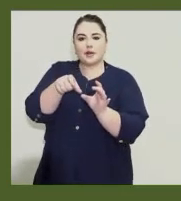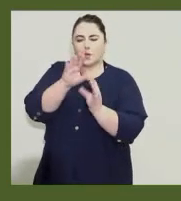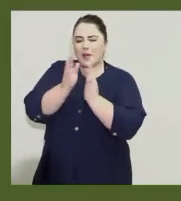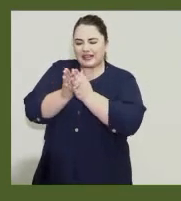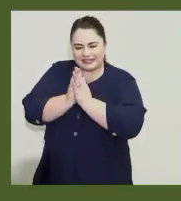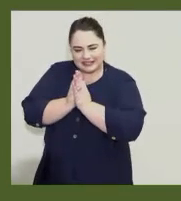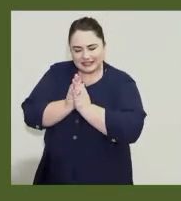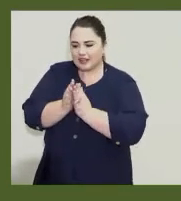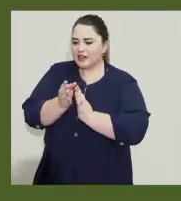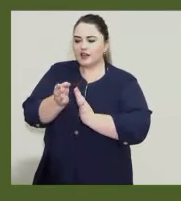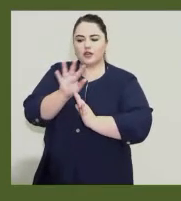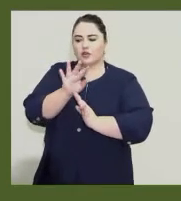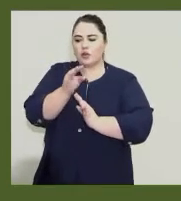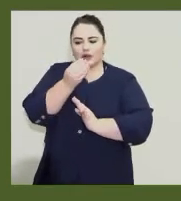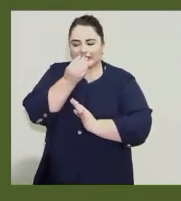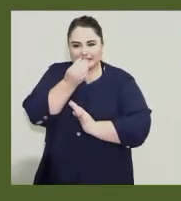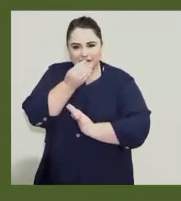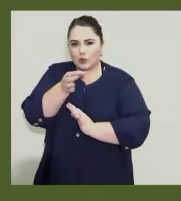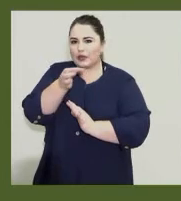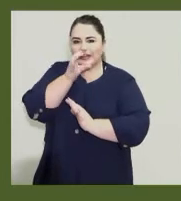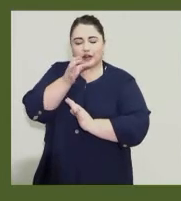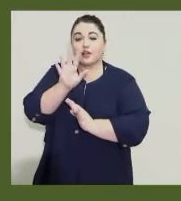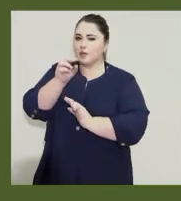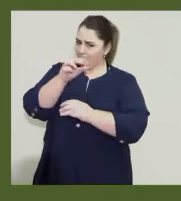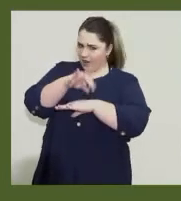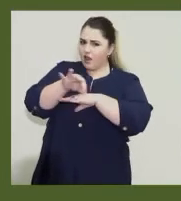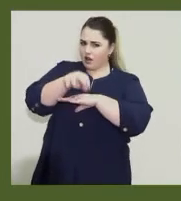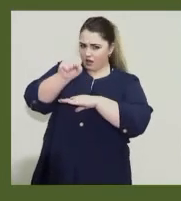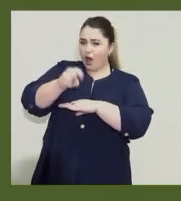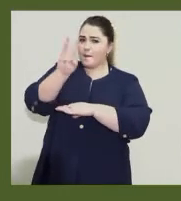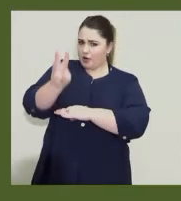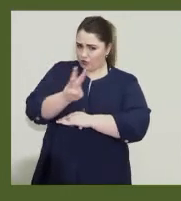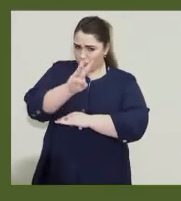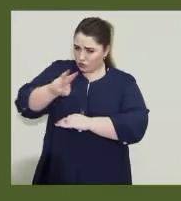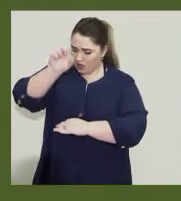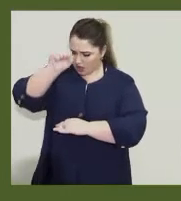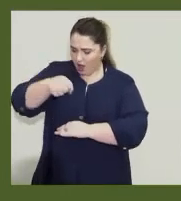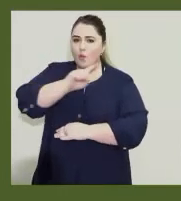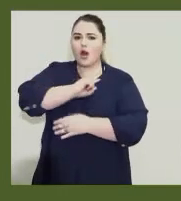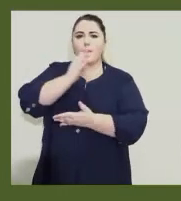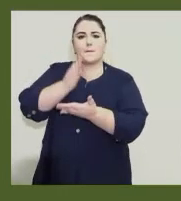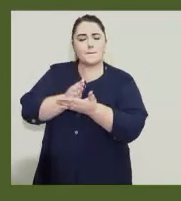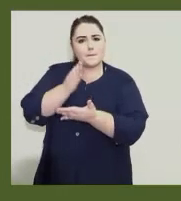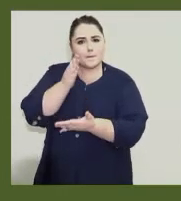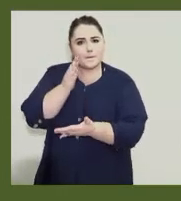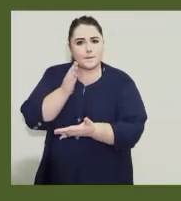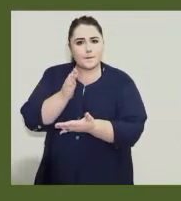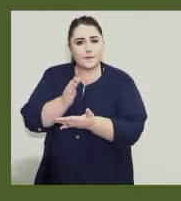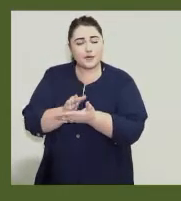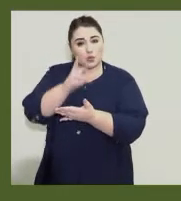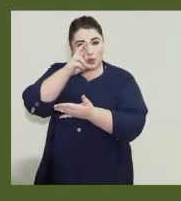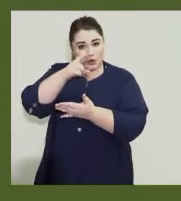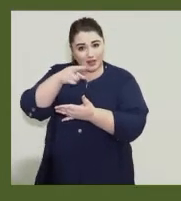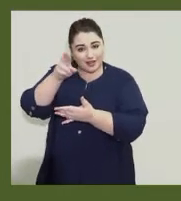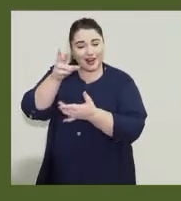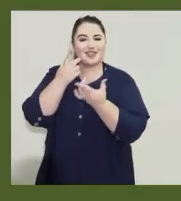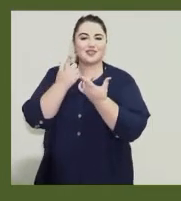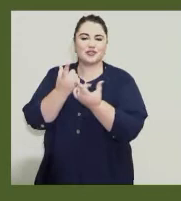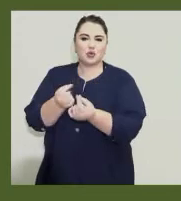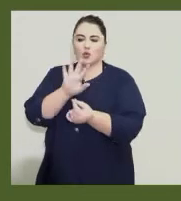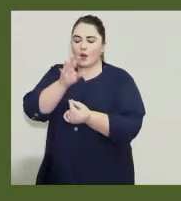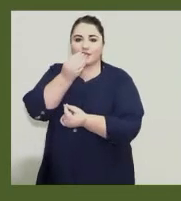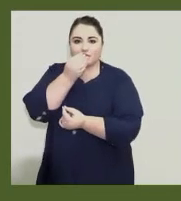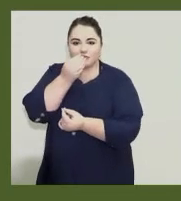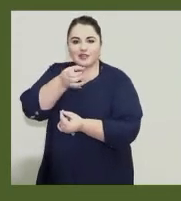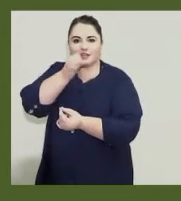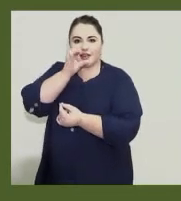not to eat. Isn't this planning? Yes, it's a precaution even to be sure that you're doing things right. Do not